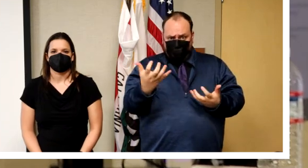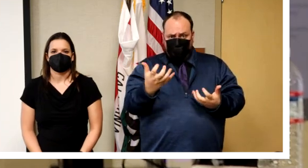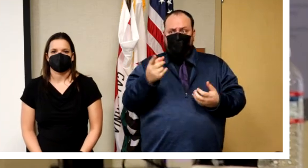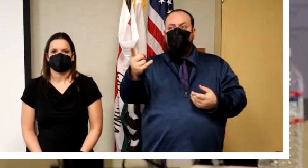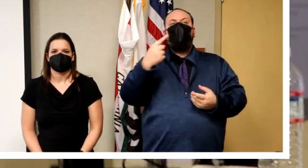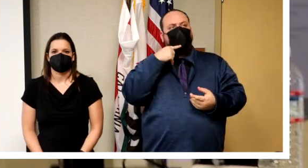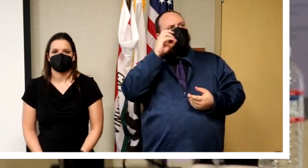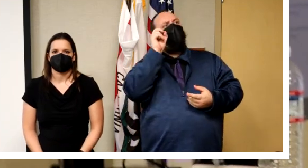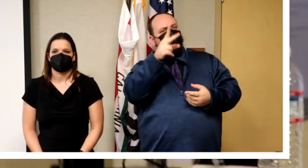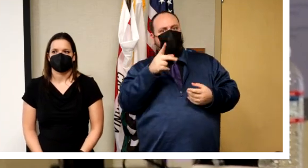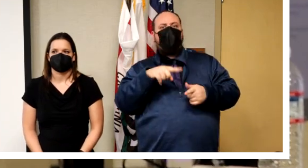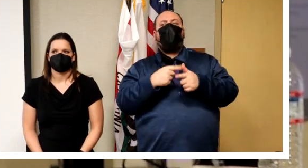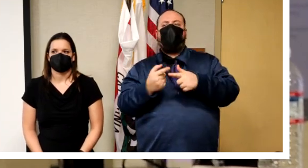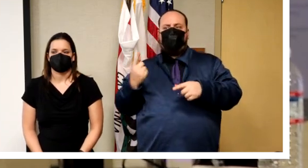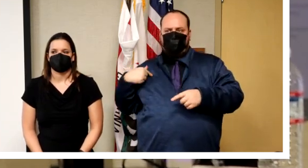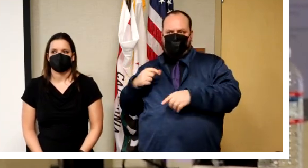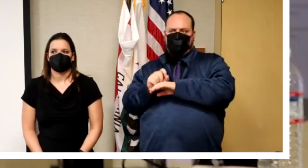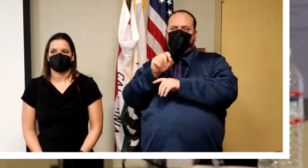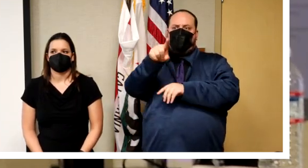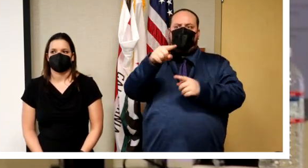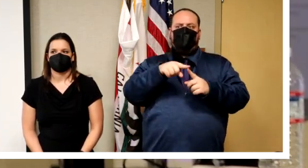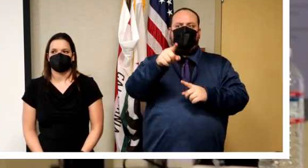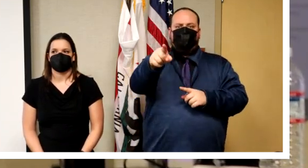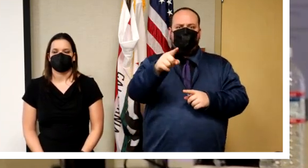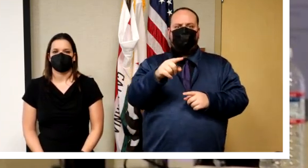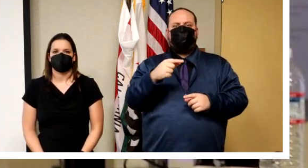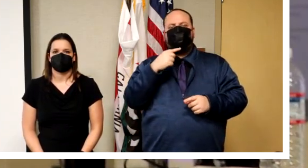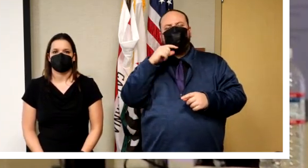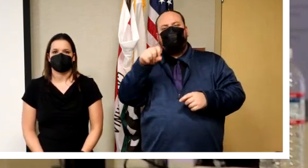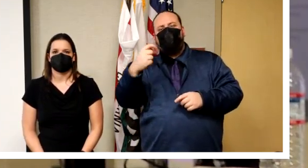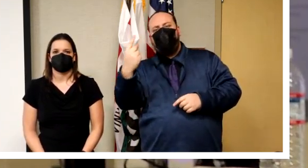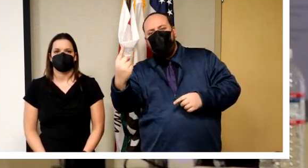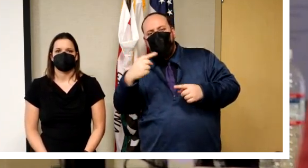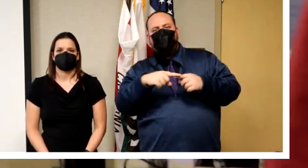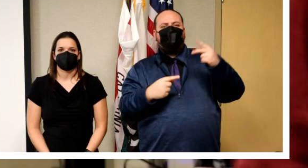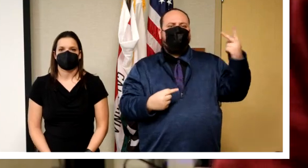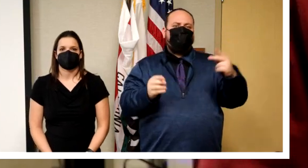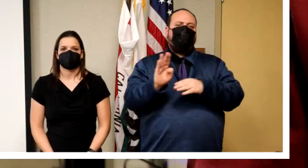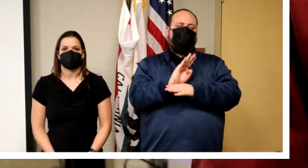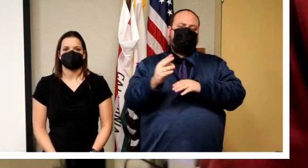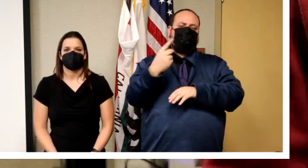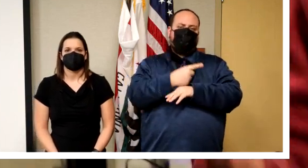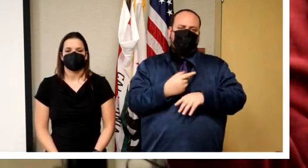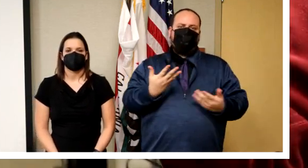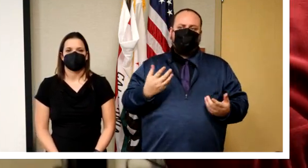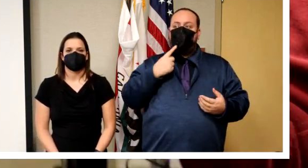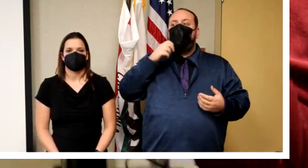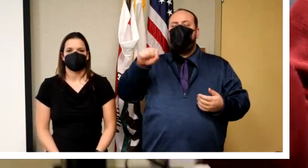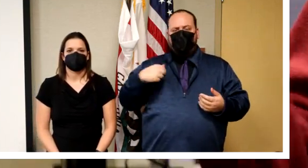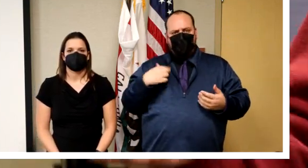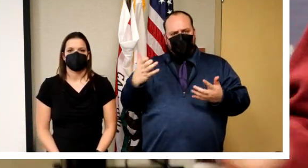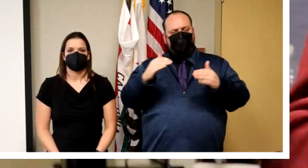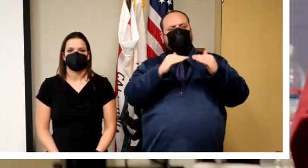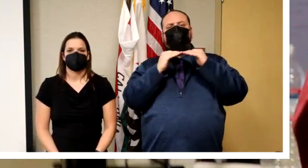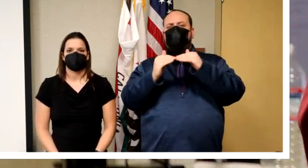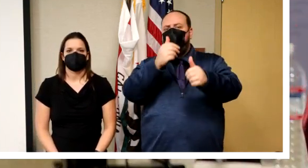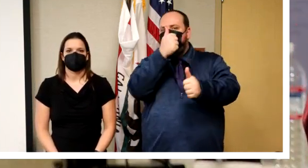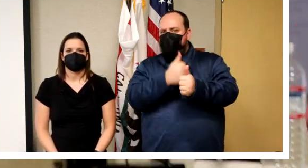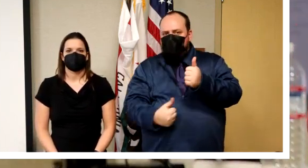a thumbs up and then we send it on to, A day or two business days. that would be helpful. Go back and forth. That would be helpful. We want to be fair to everyone and we want to do it